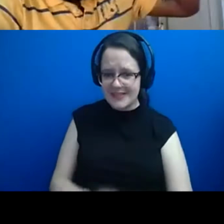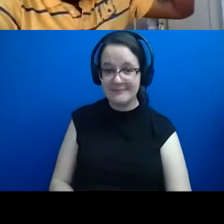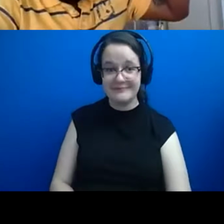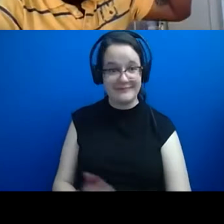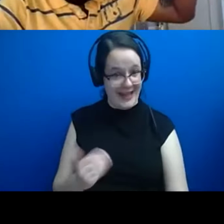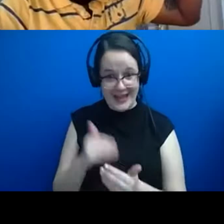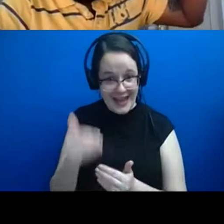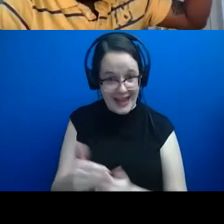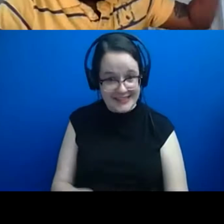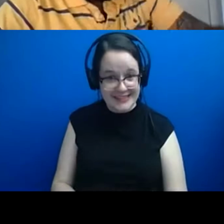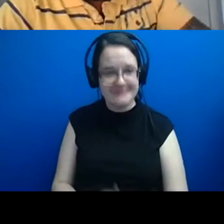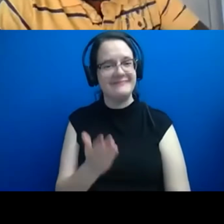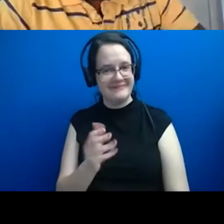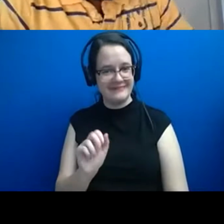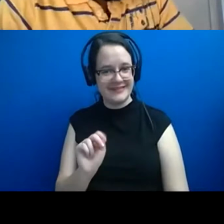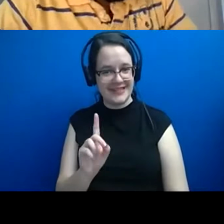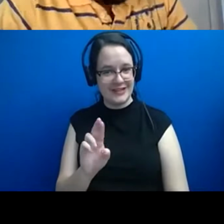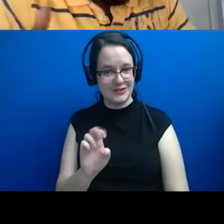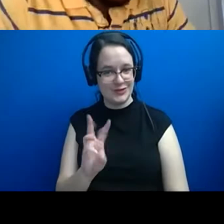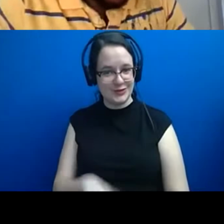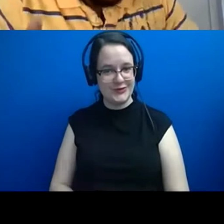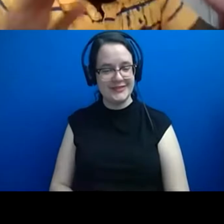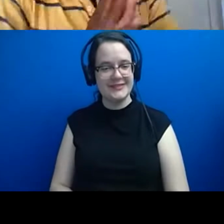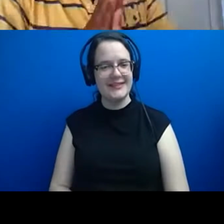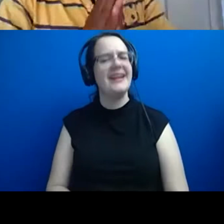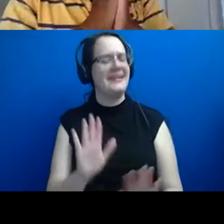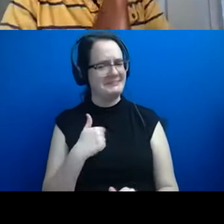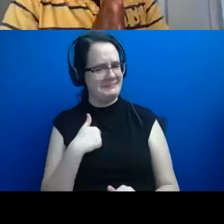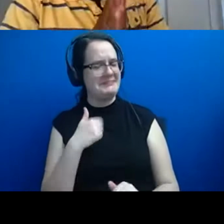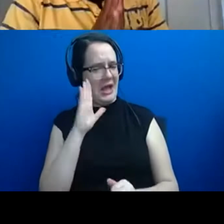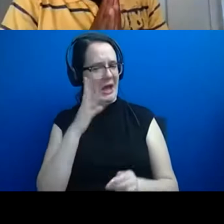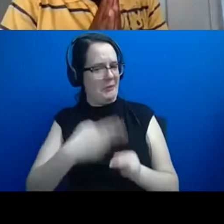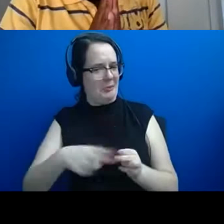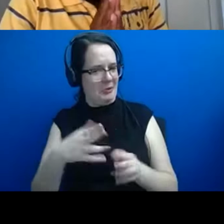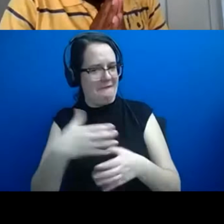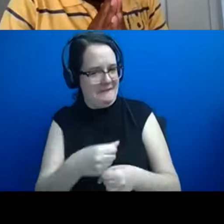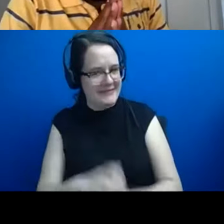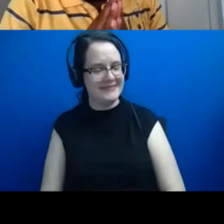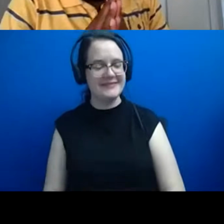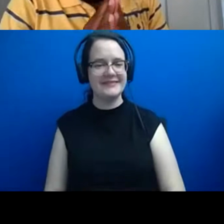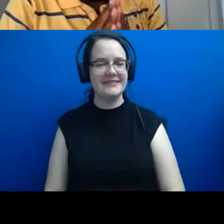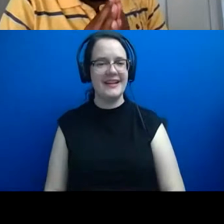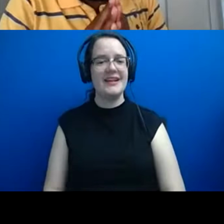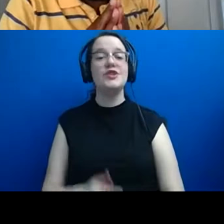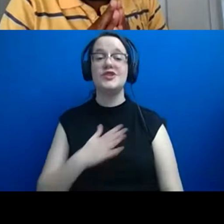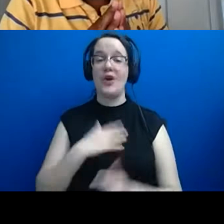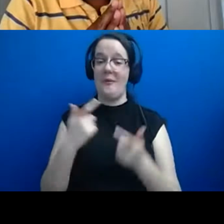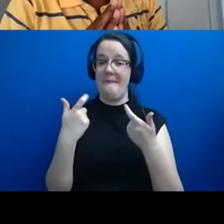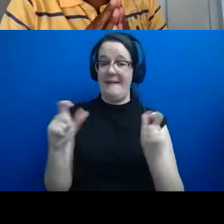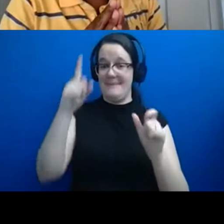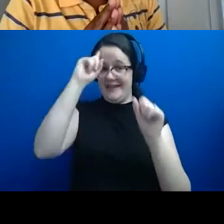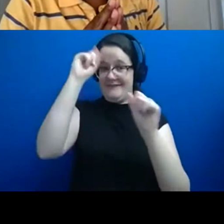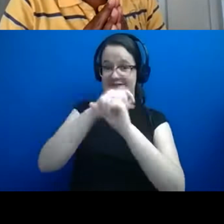Next, Andrew. I will be brief. So my big vision for just kind of the world of